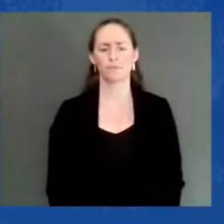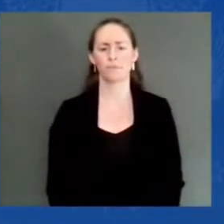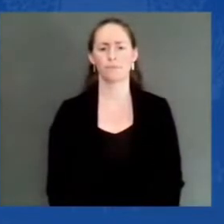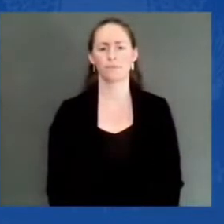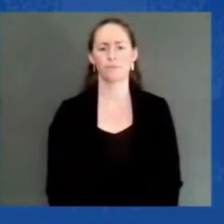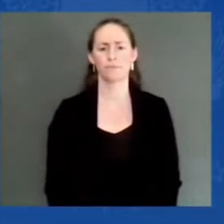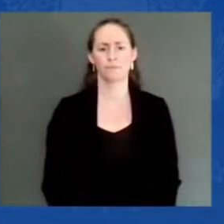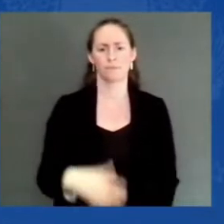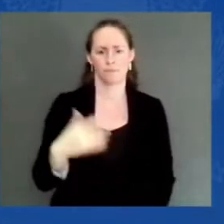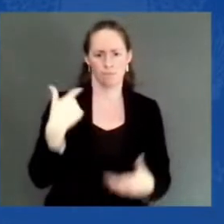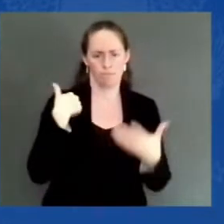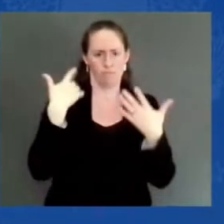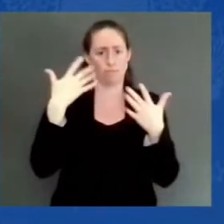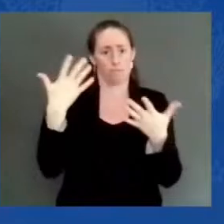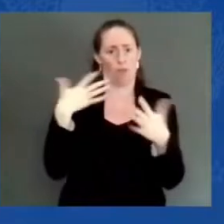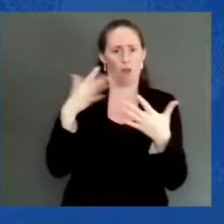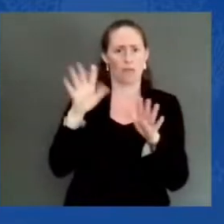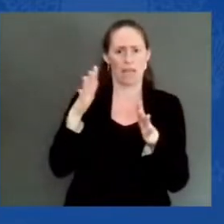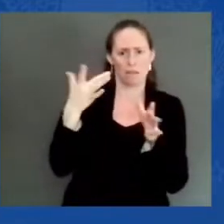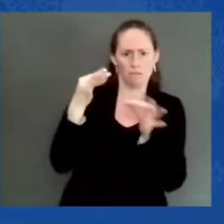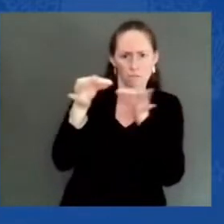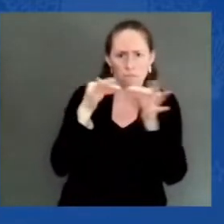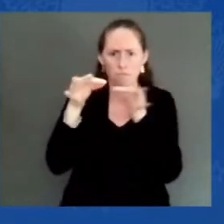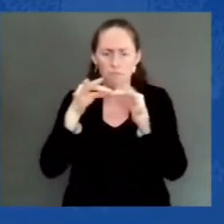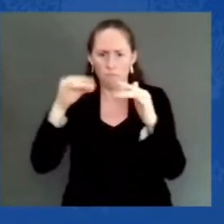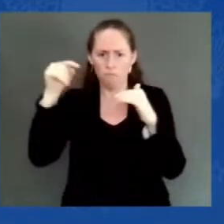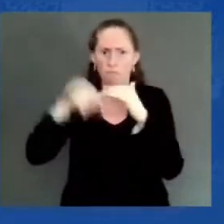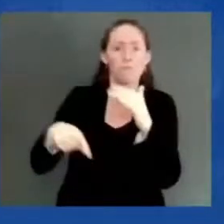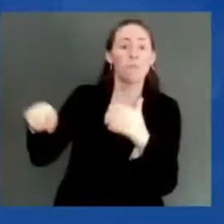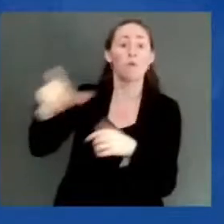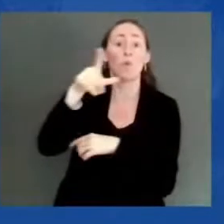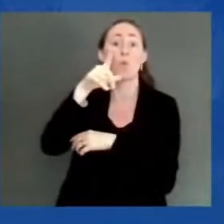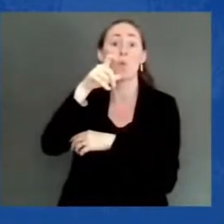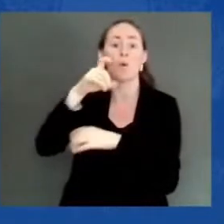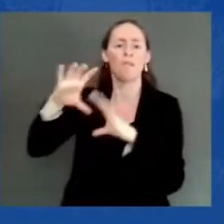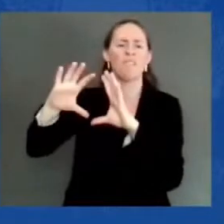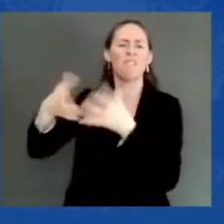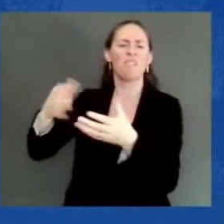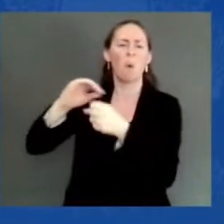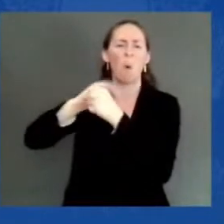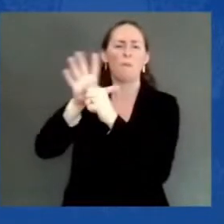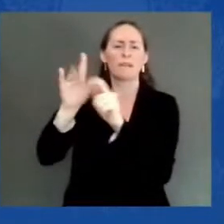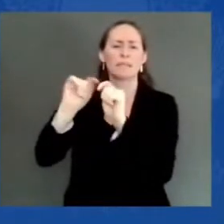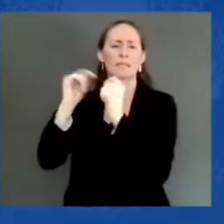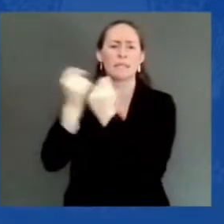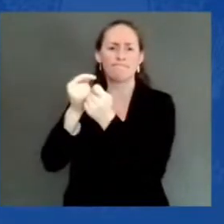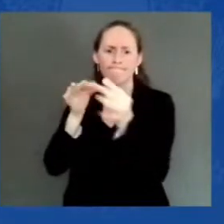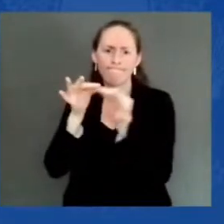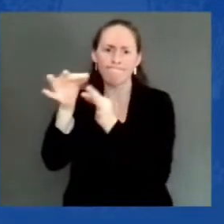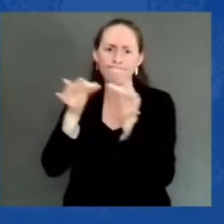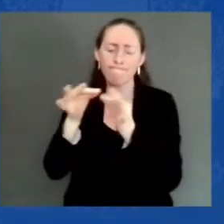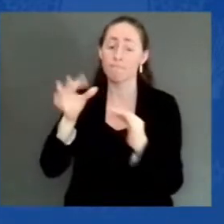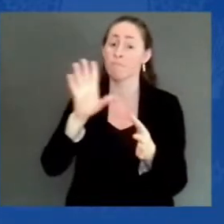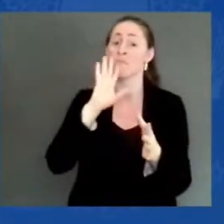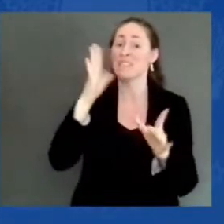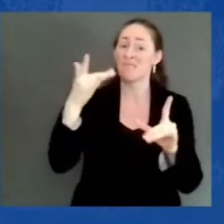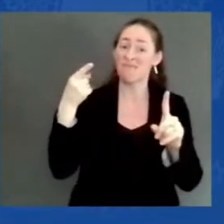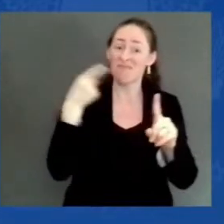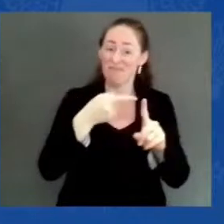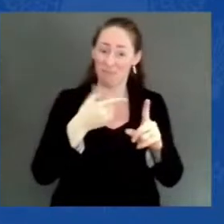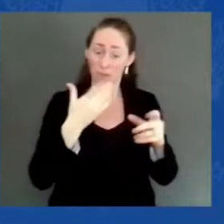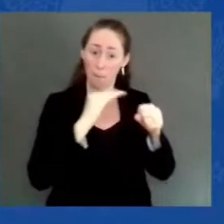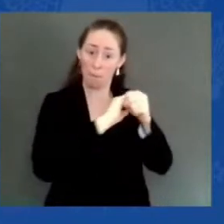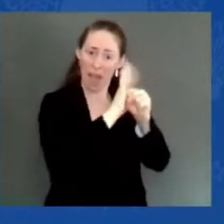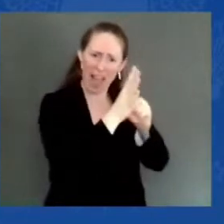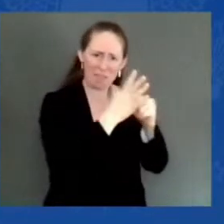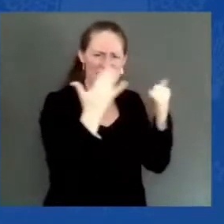here's the latest data that confirms that we're still in a pandemic of the unvaccinated. While we're